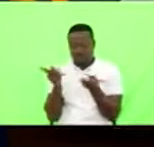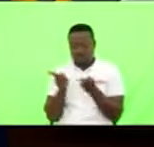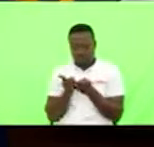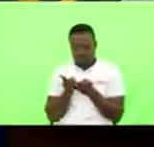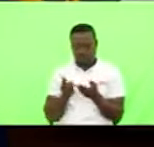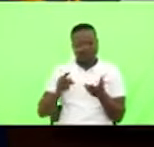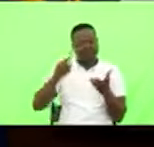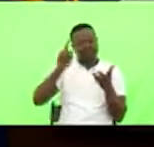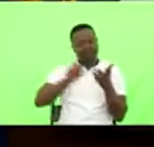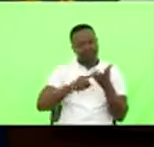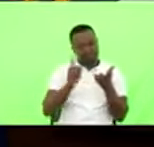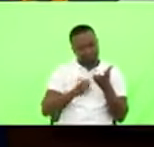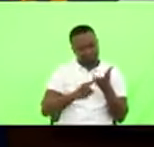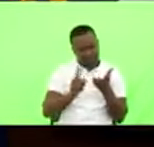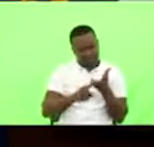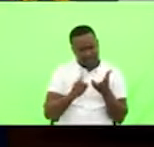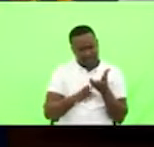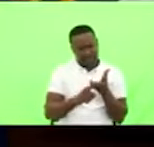Number three,